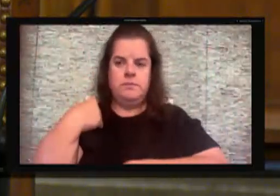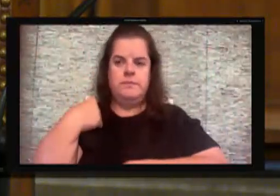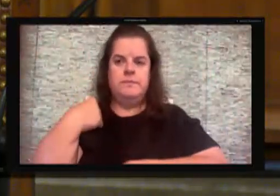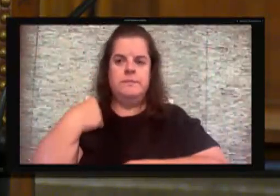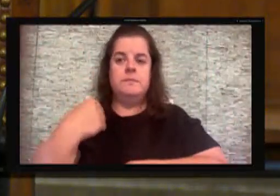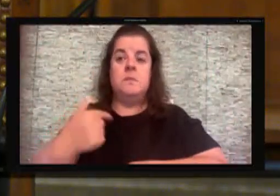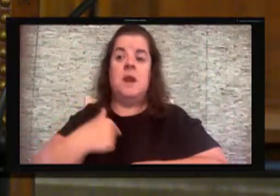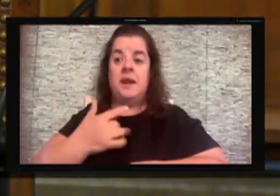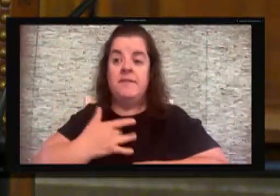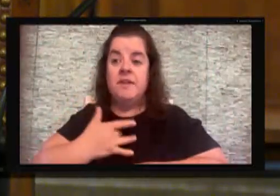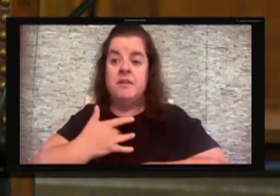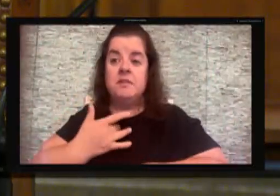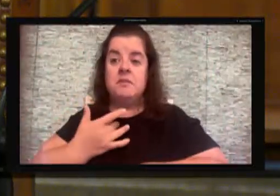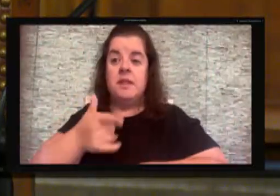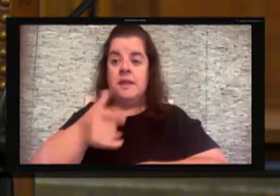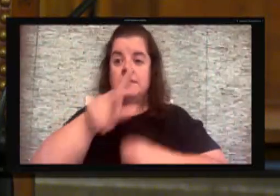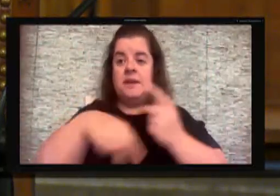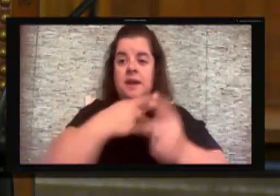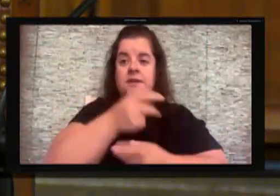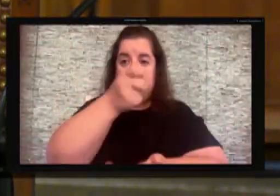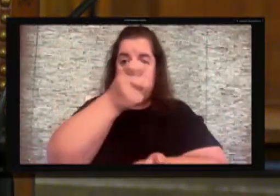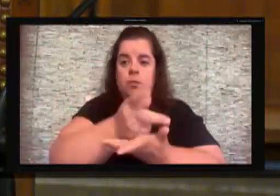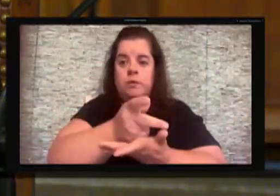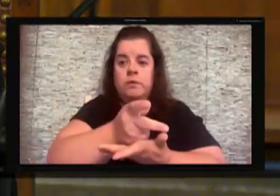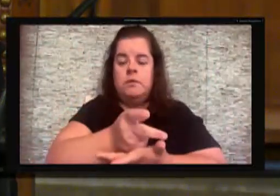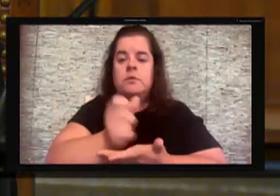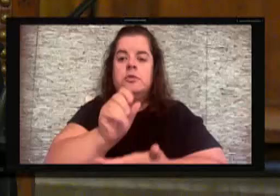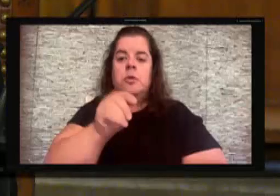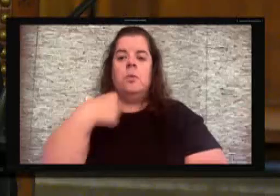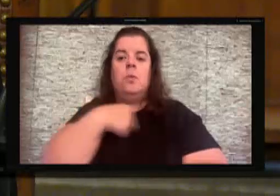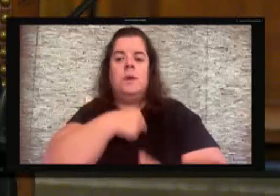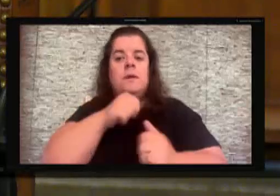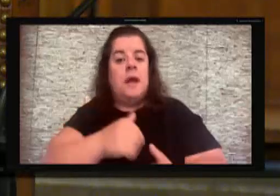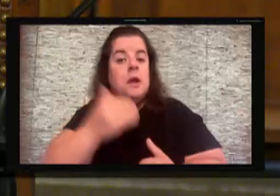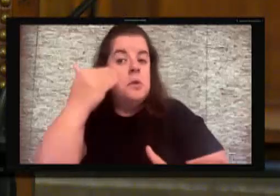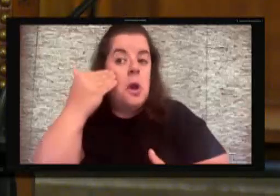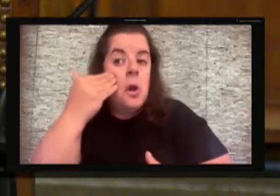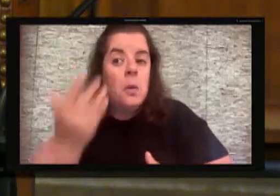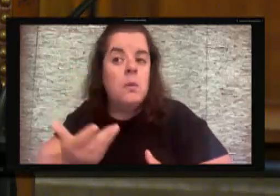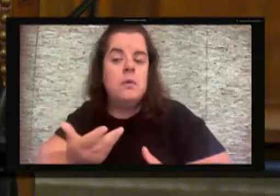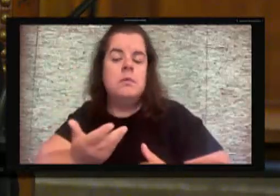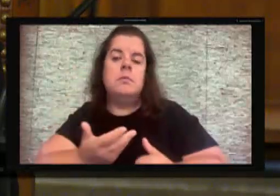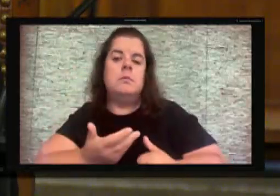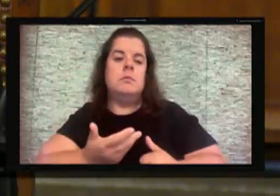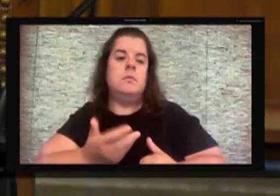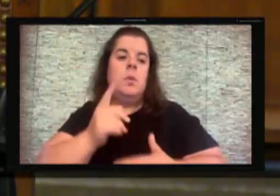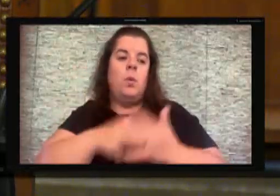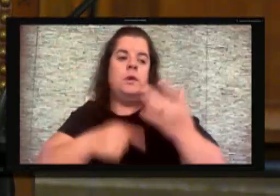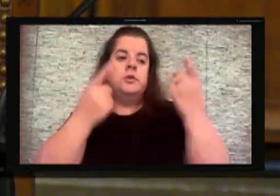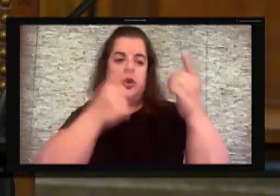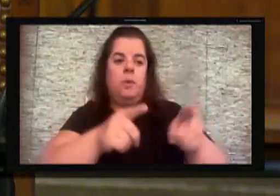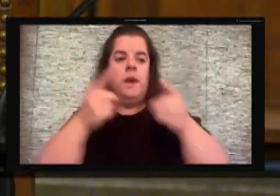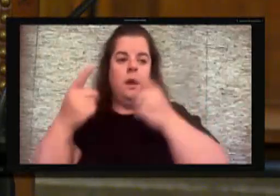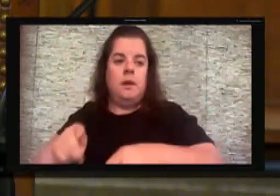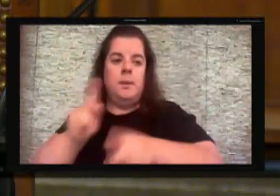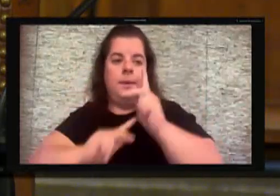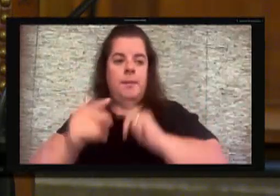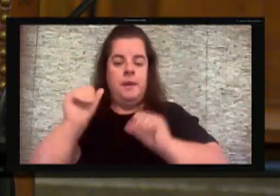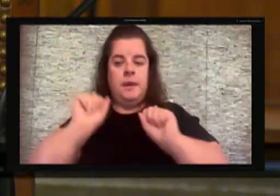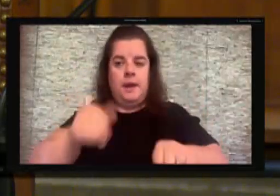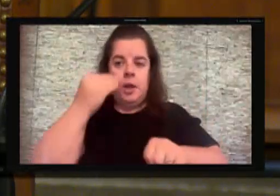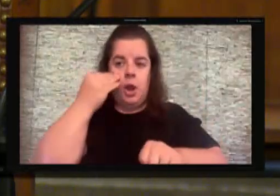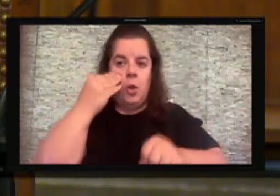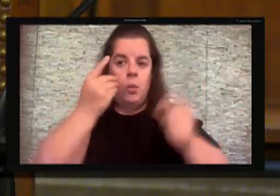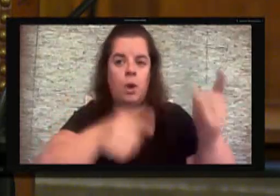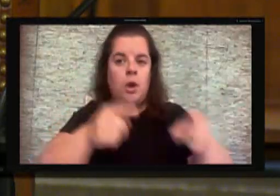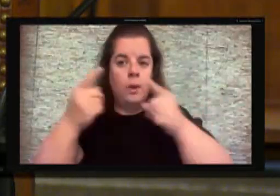like these kinds of approvals are there just so that we can know what is going on, and the public can know what is going on.